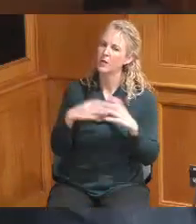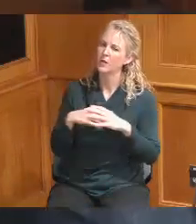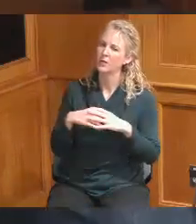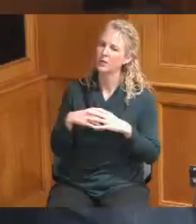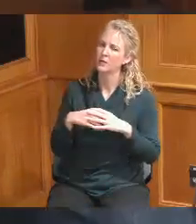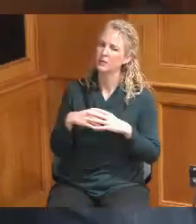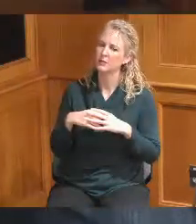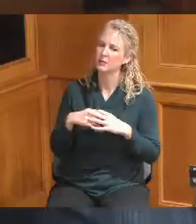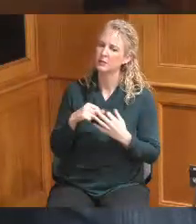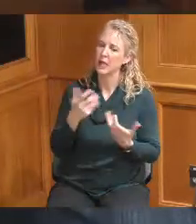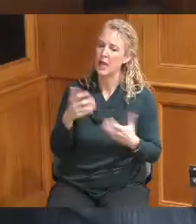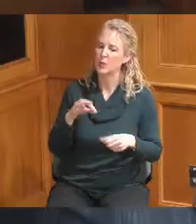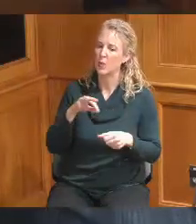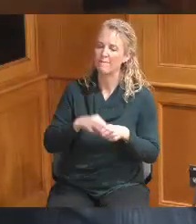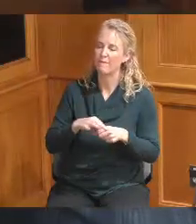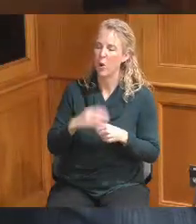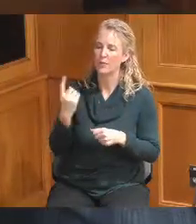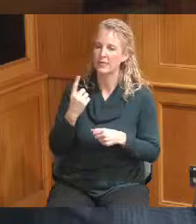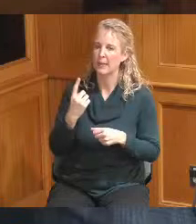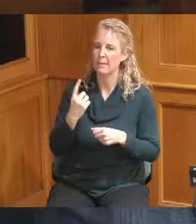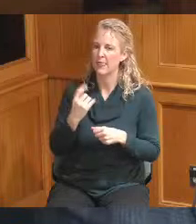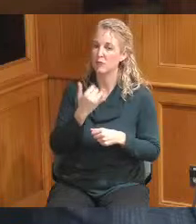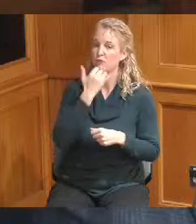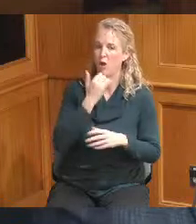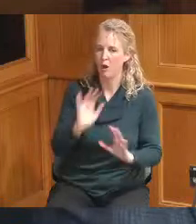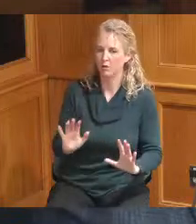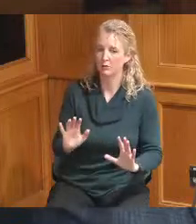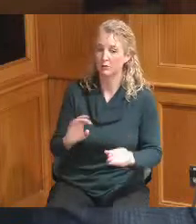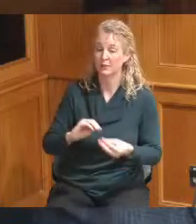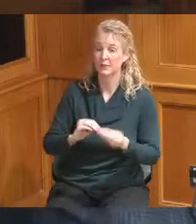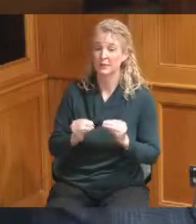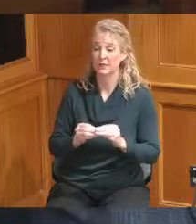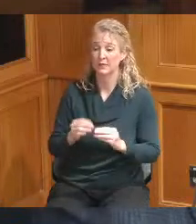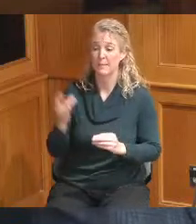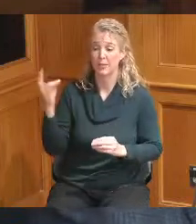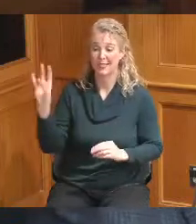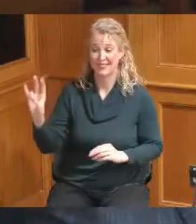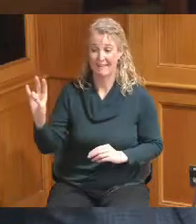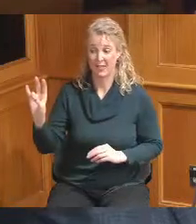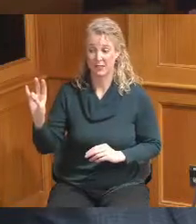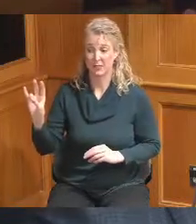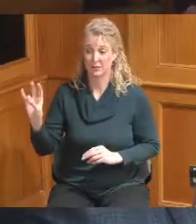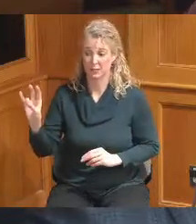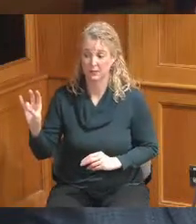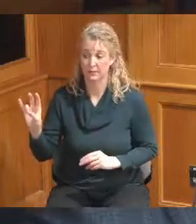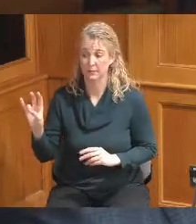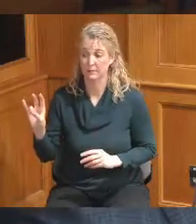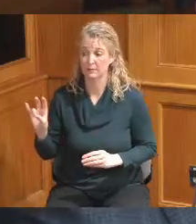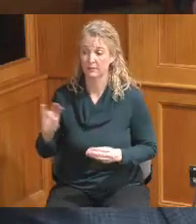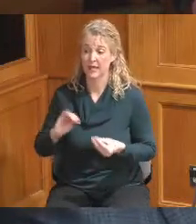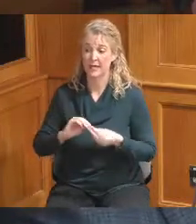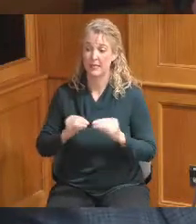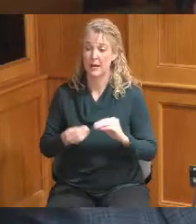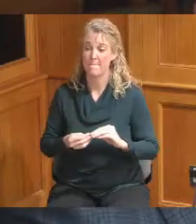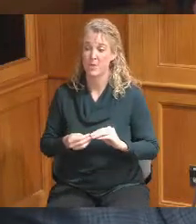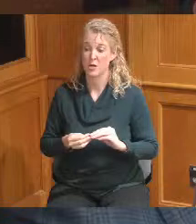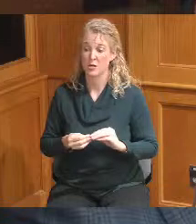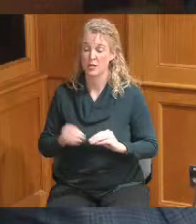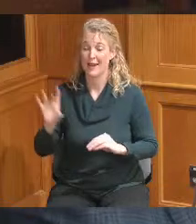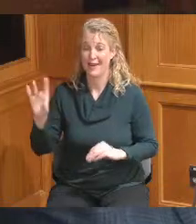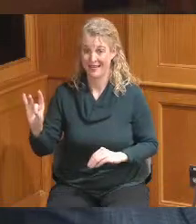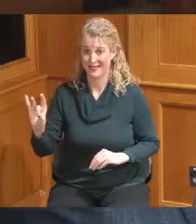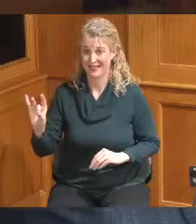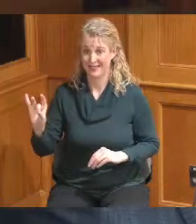not voting for something, wrong thing. Now, on item number 7 and item number